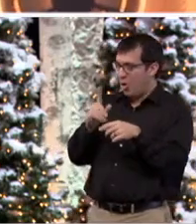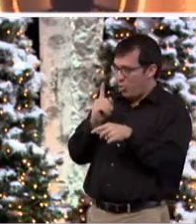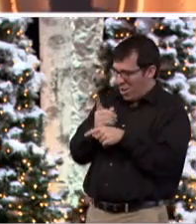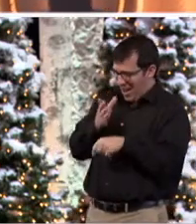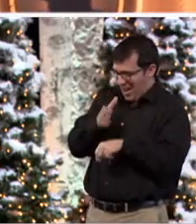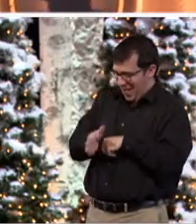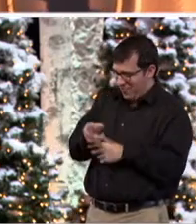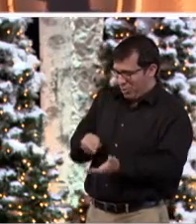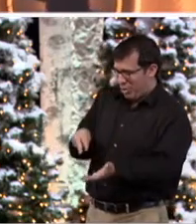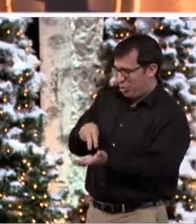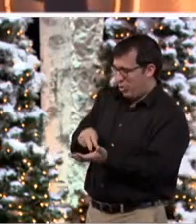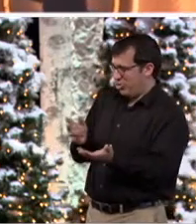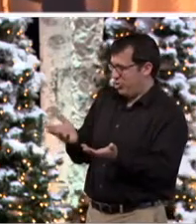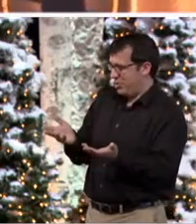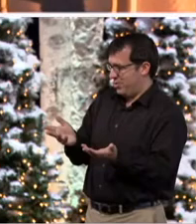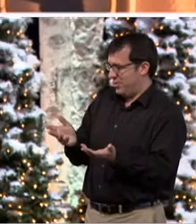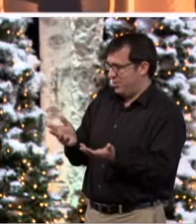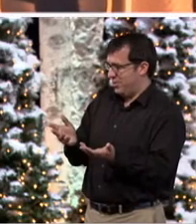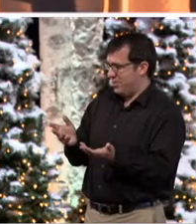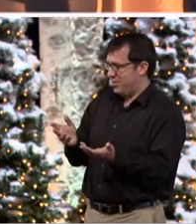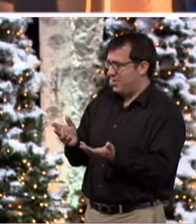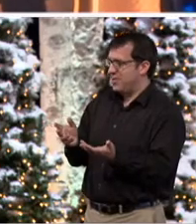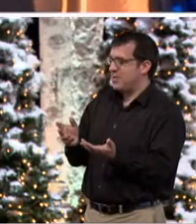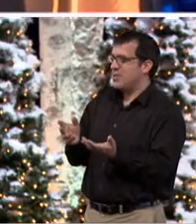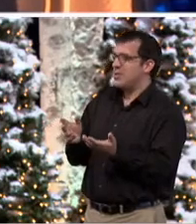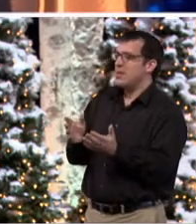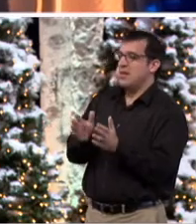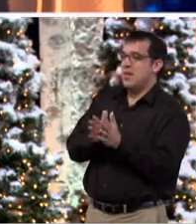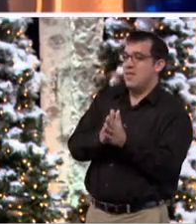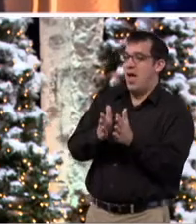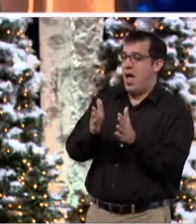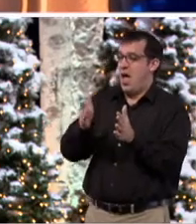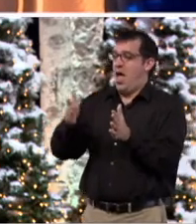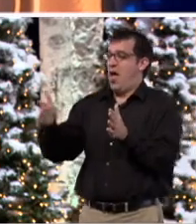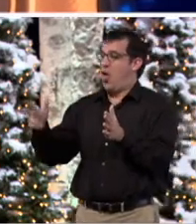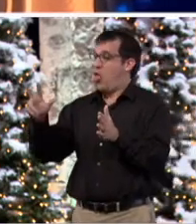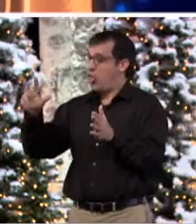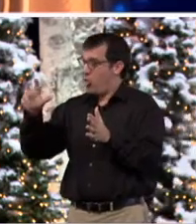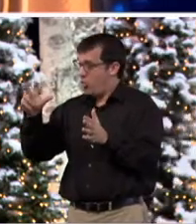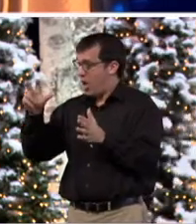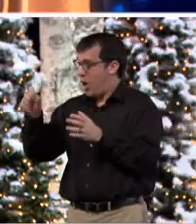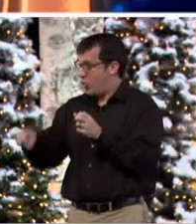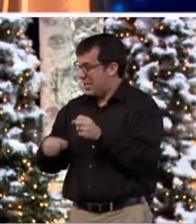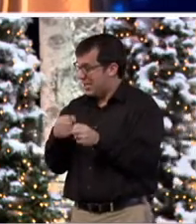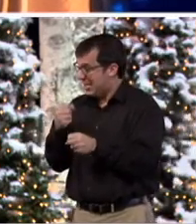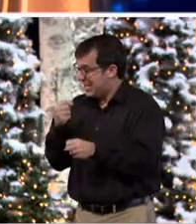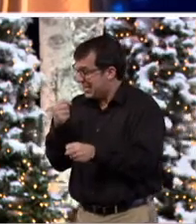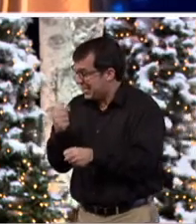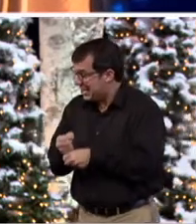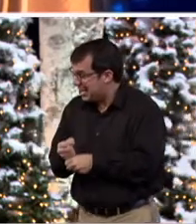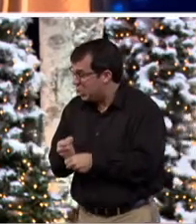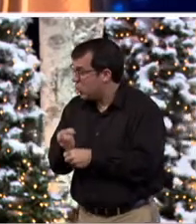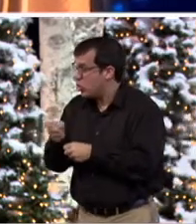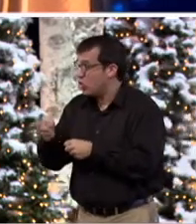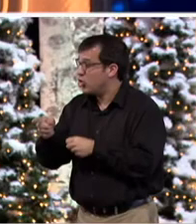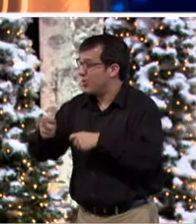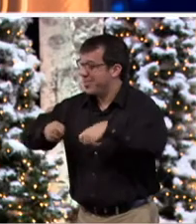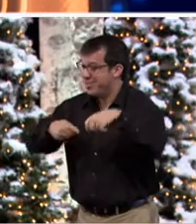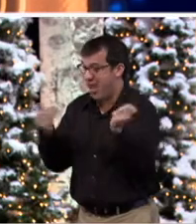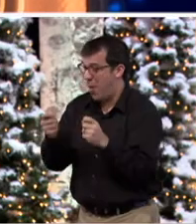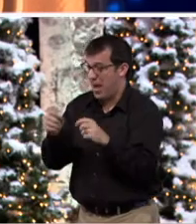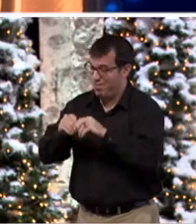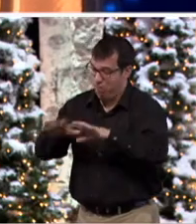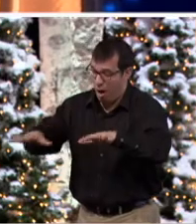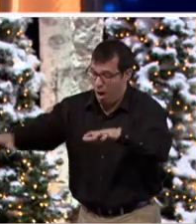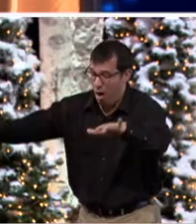resurrection. And within 300 years, it dominates the Roman Empire.